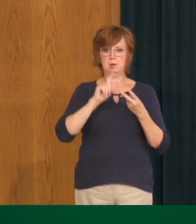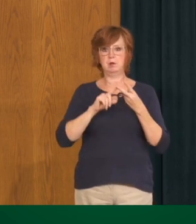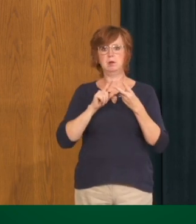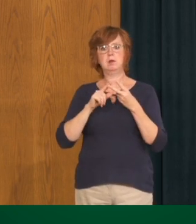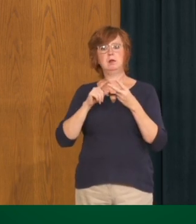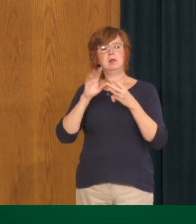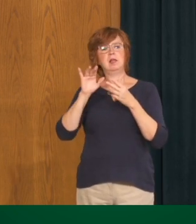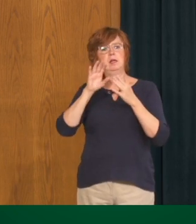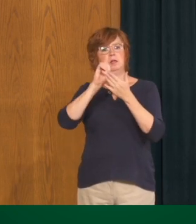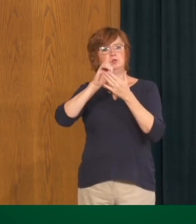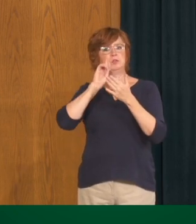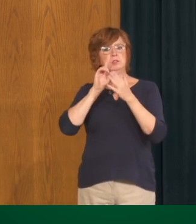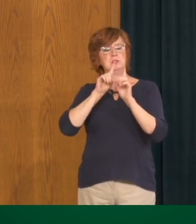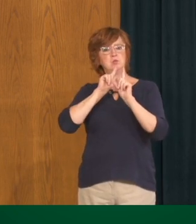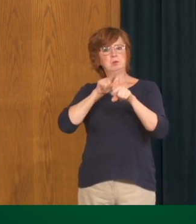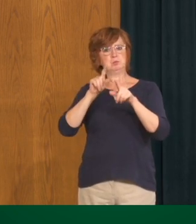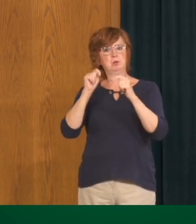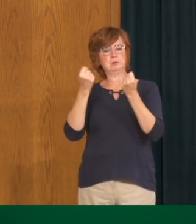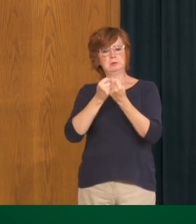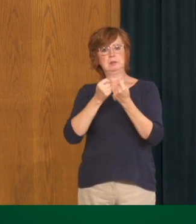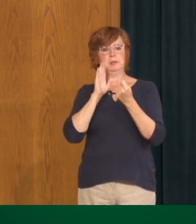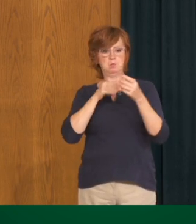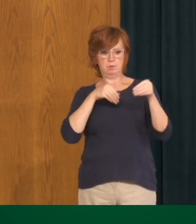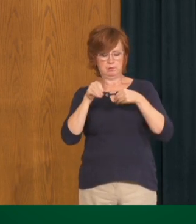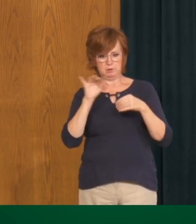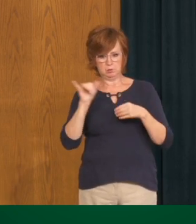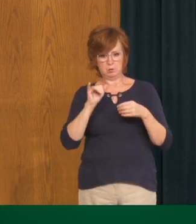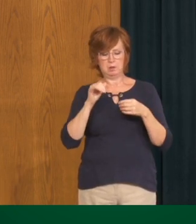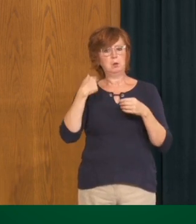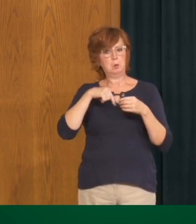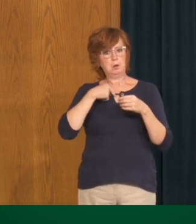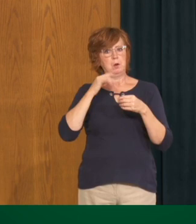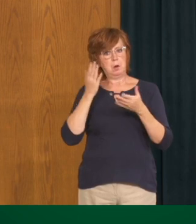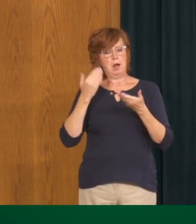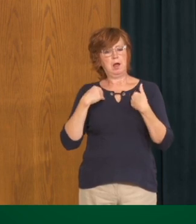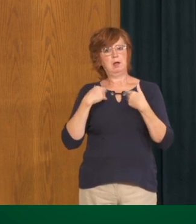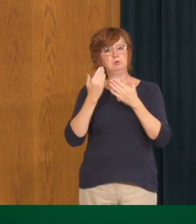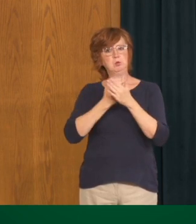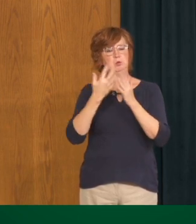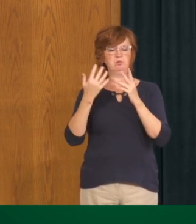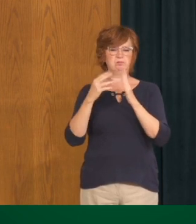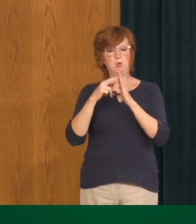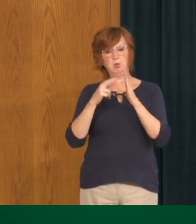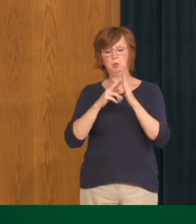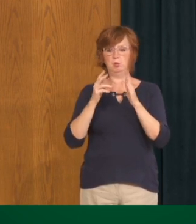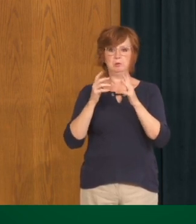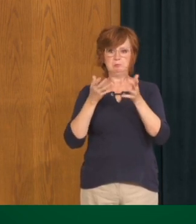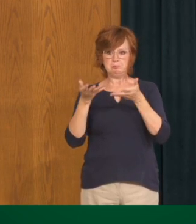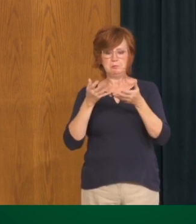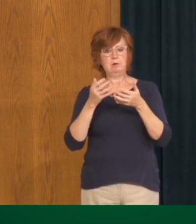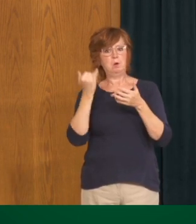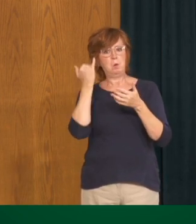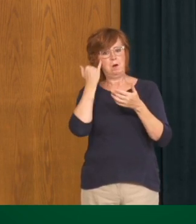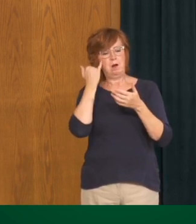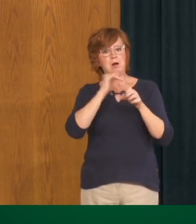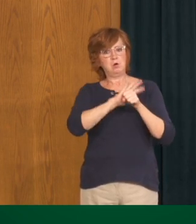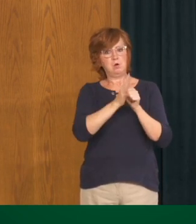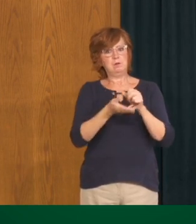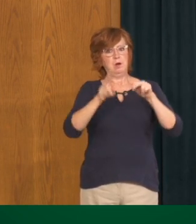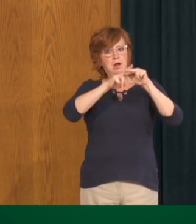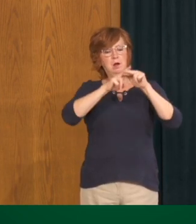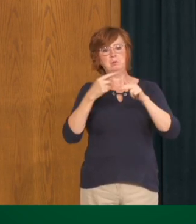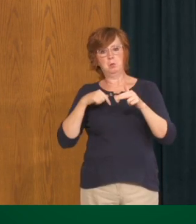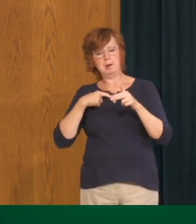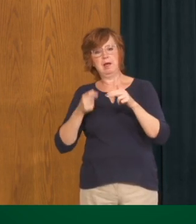and implement new guidelines as the pandemic situation evolves. And with that, I'll ask Dr. Shahab to make some comments. Thank